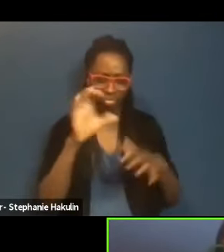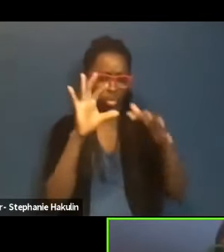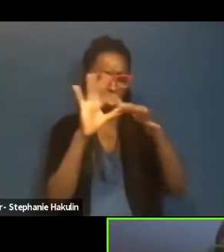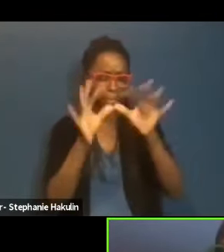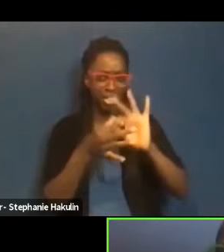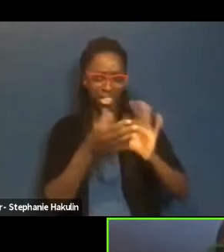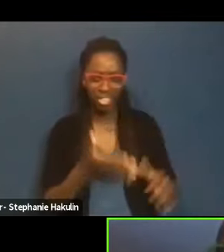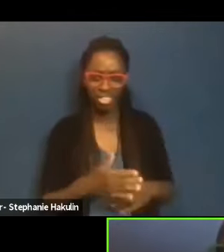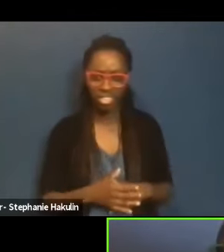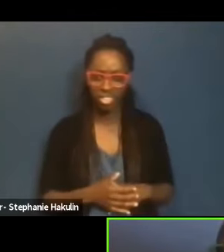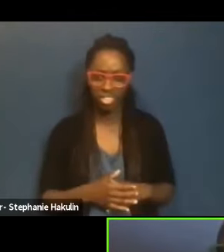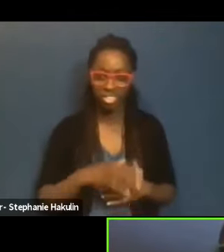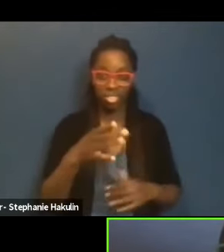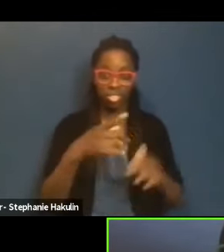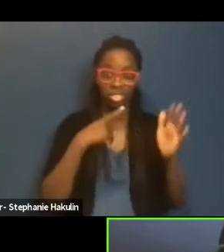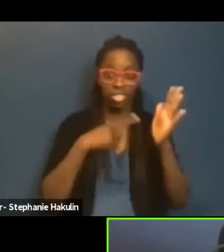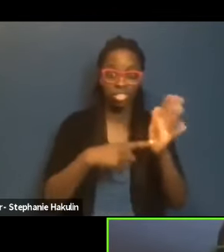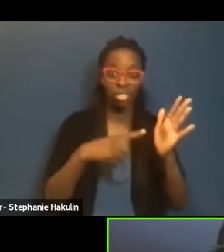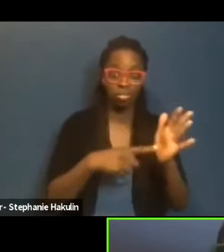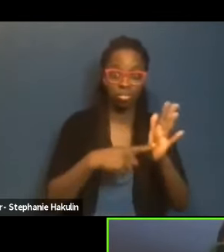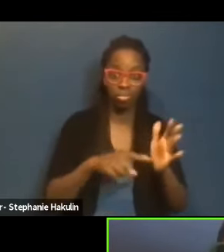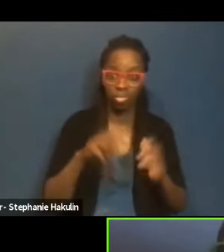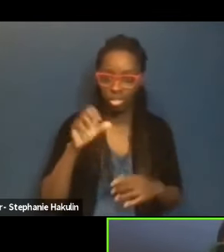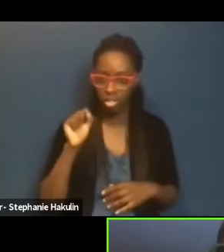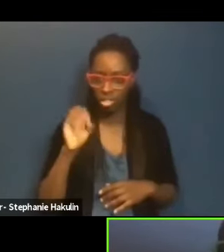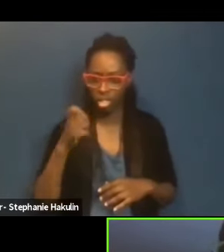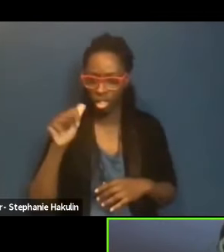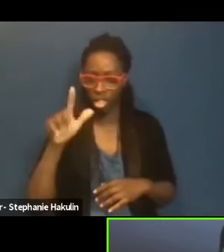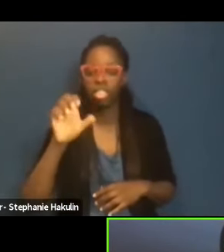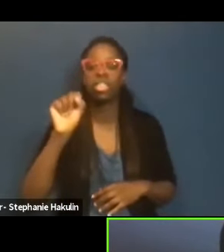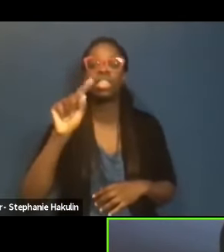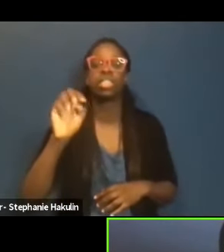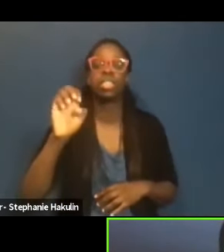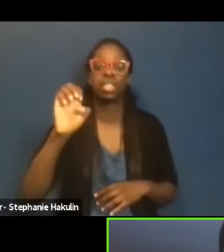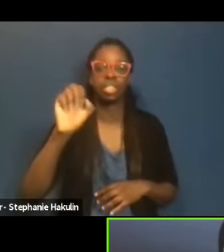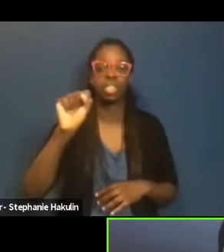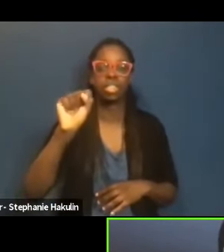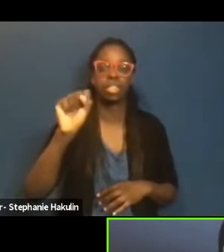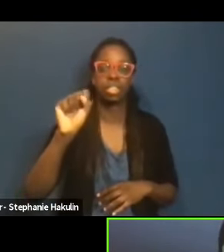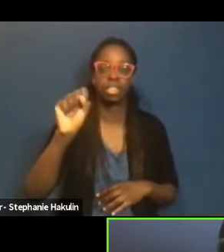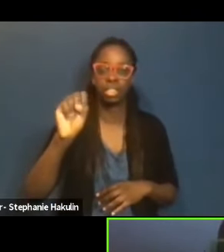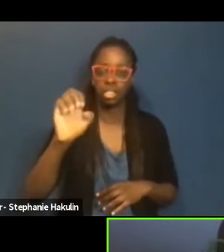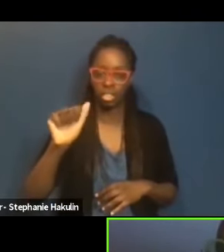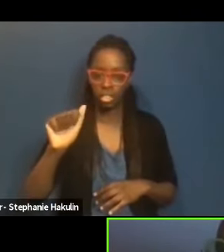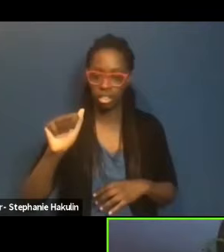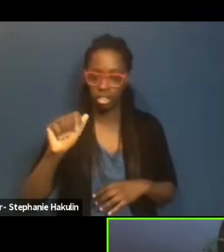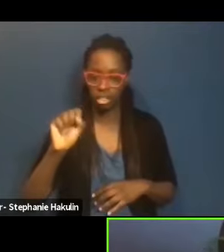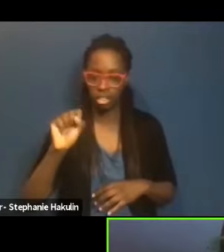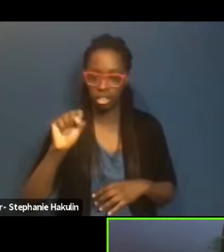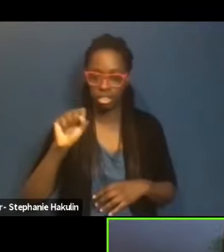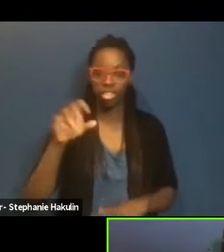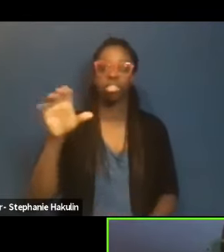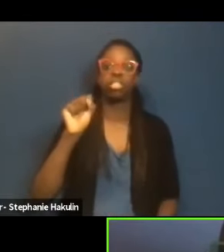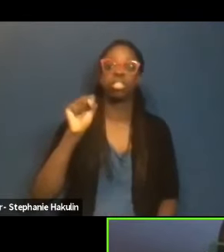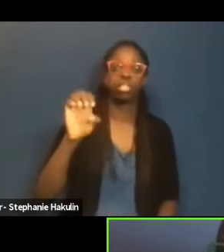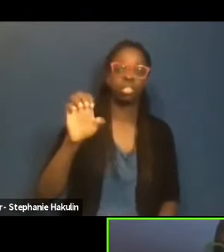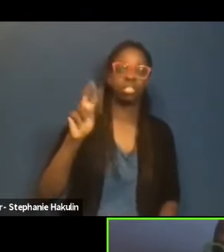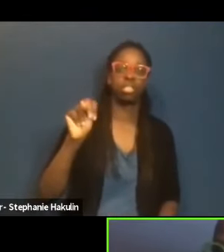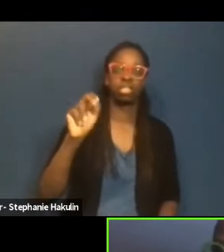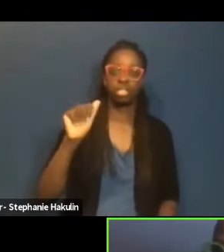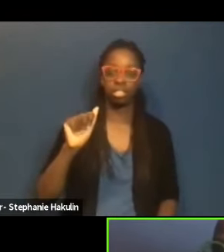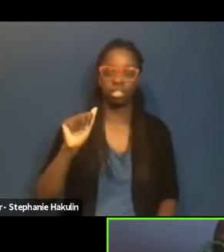you, family. Shout out to the continent. The room was literally lit. So thank you. Loving the decor.